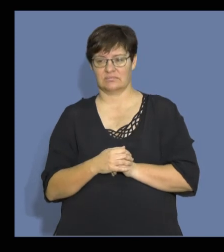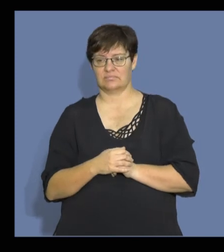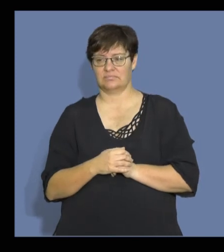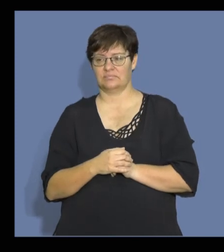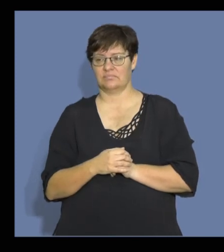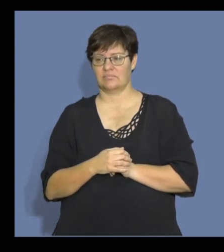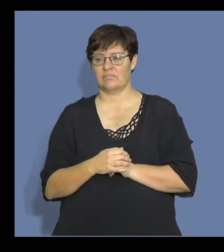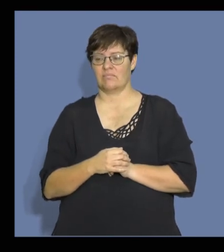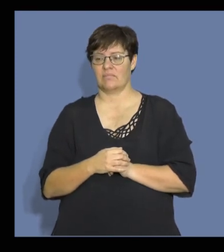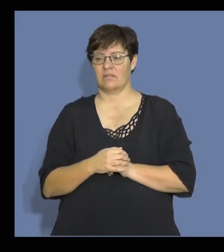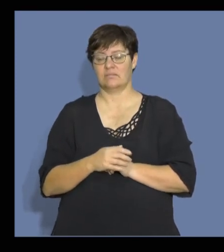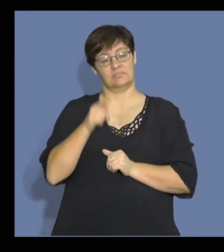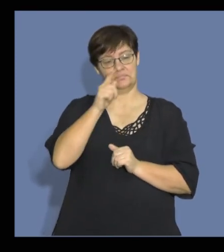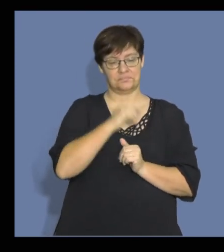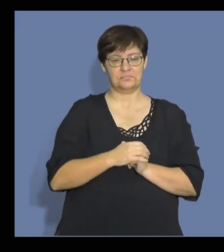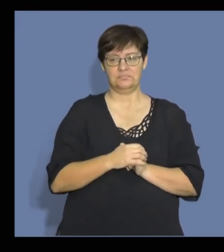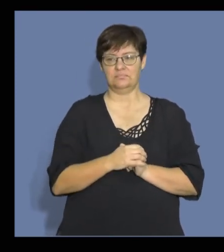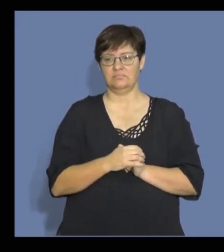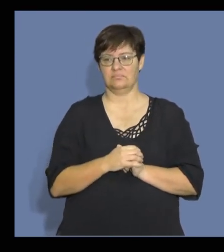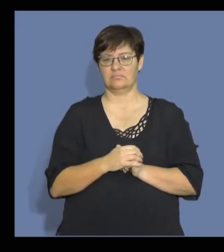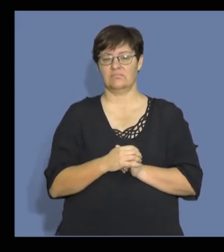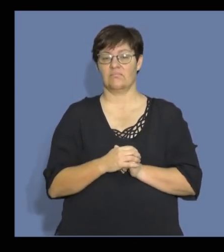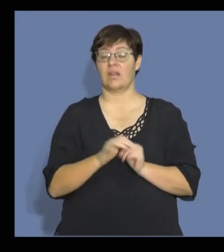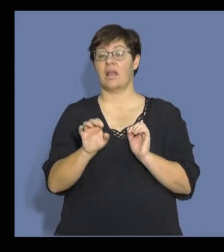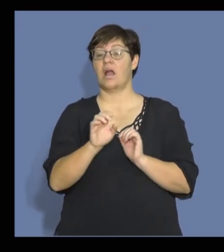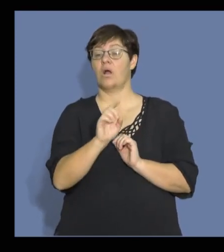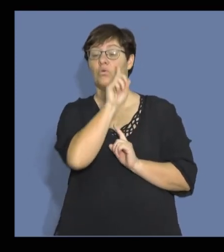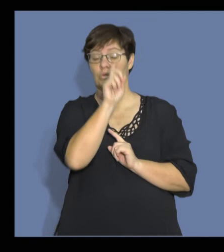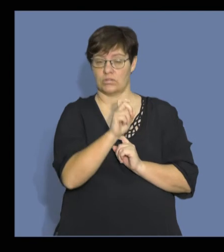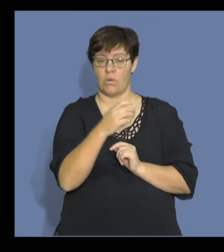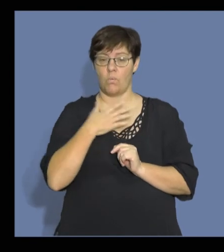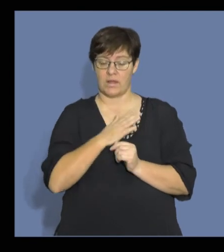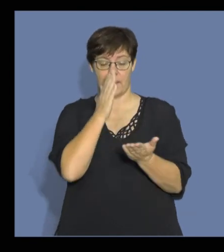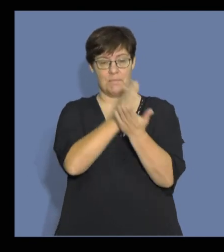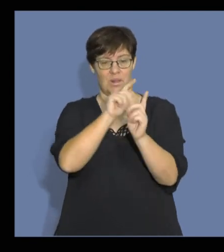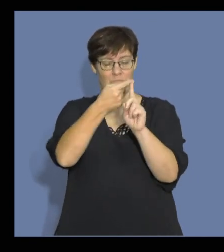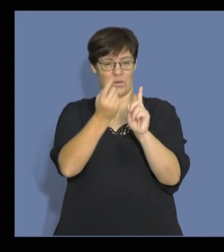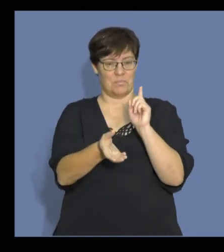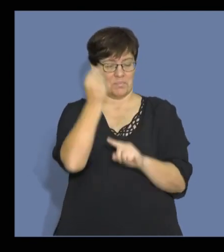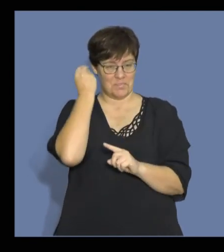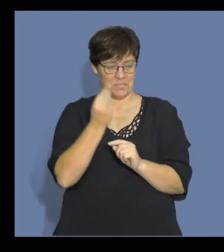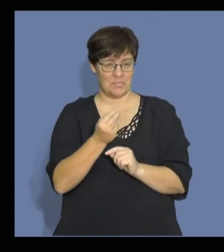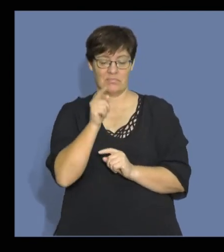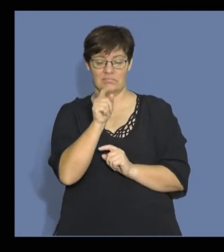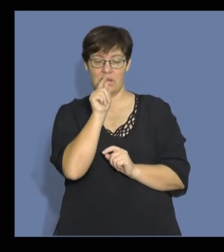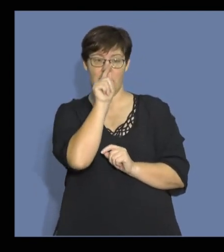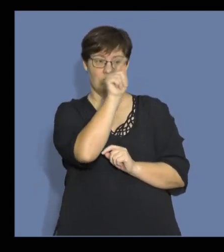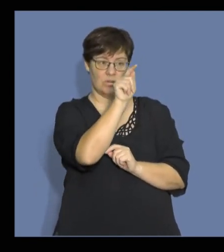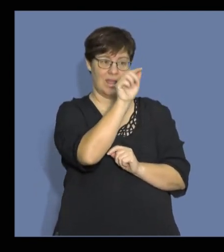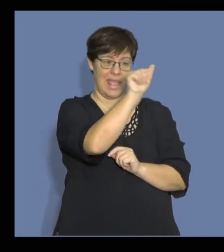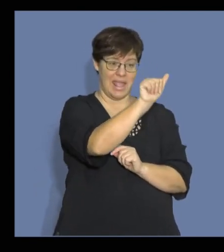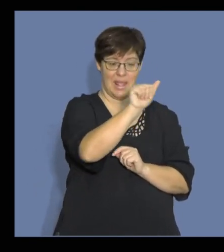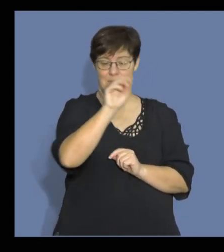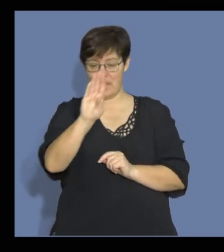an example. Here, this example says they want us to find the midpoint of these 2 points,